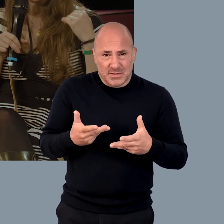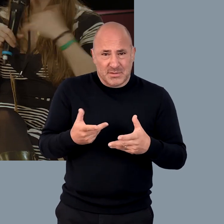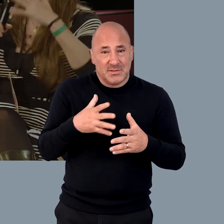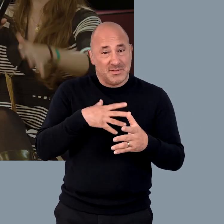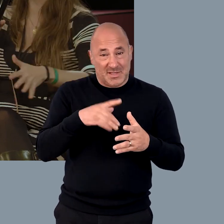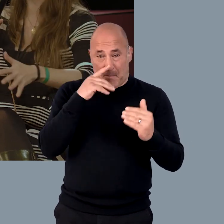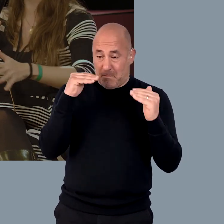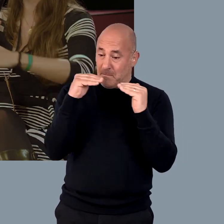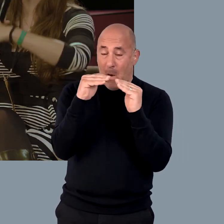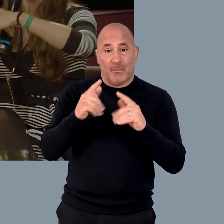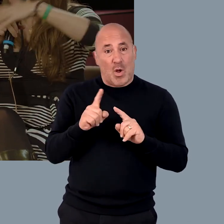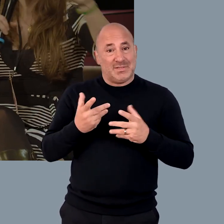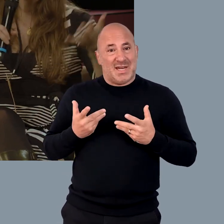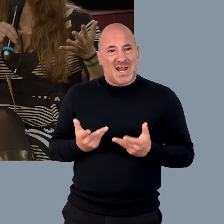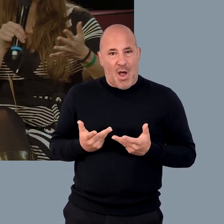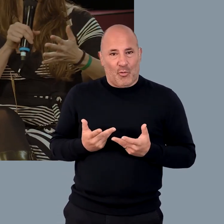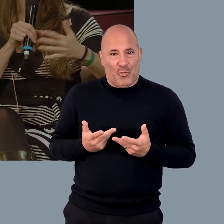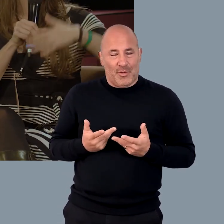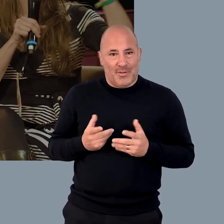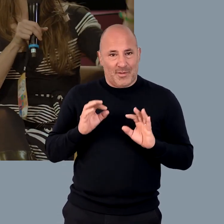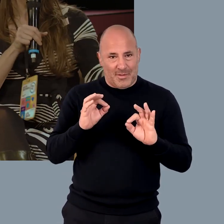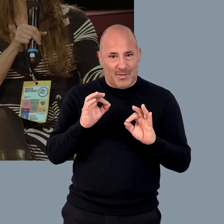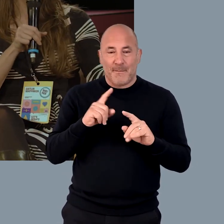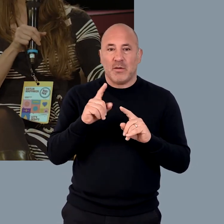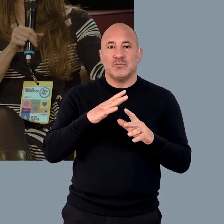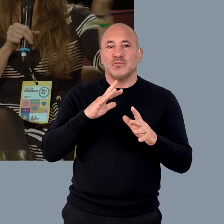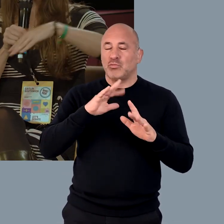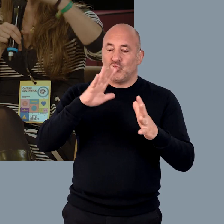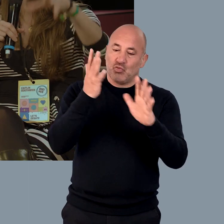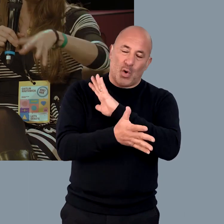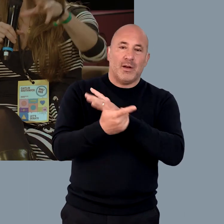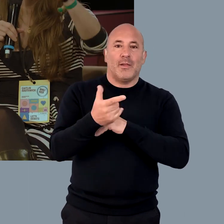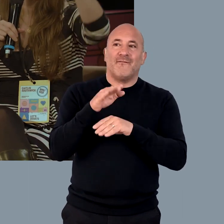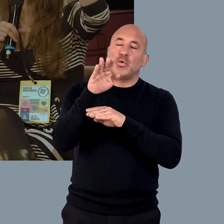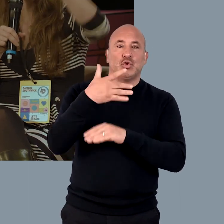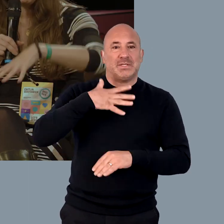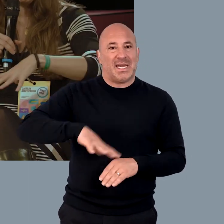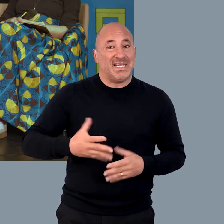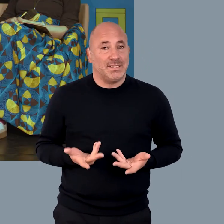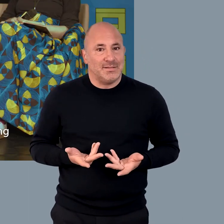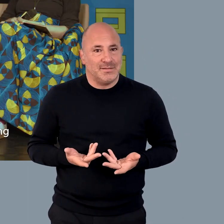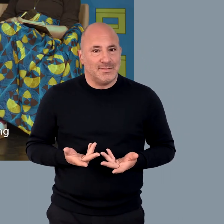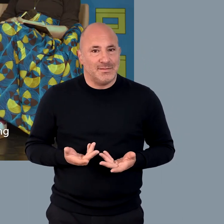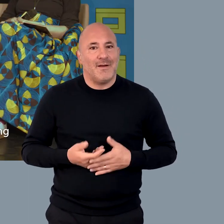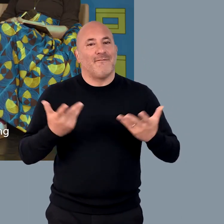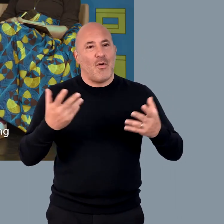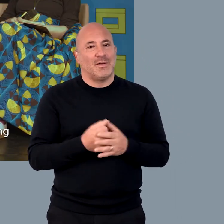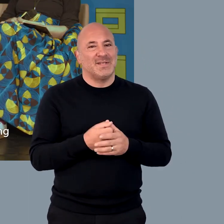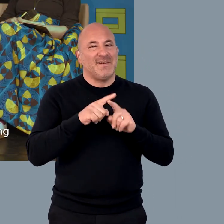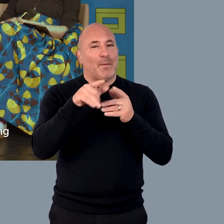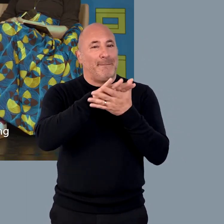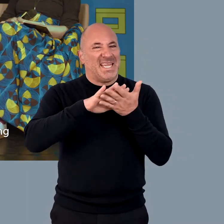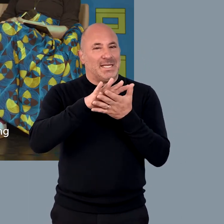me because, sustainability in its current definition is something that meets the needs of the present